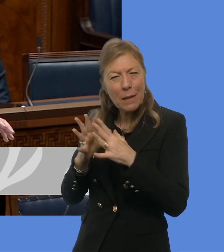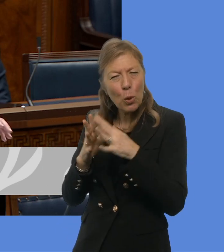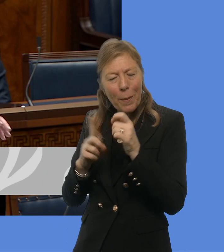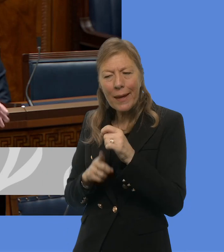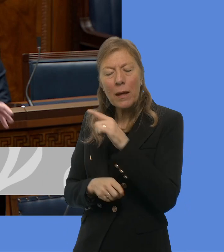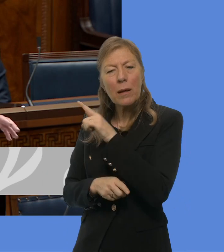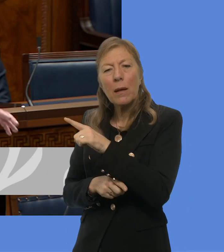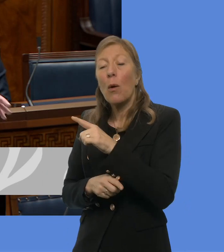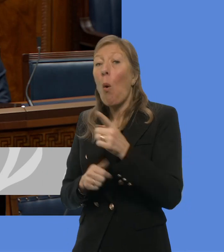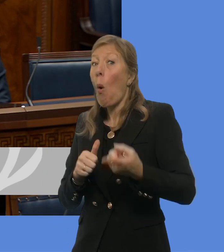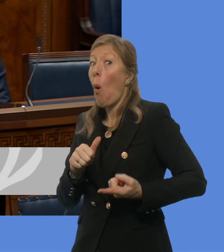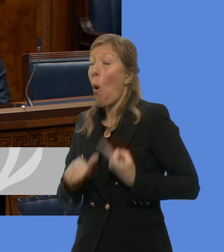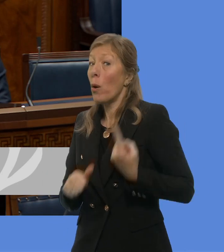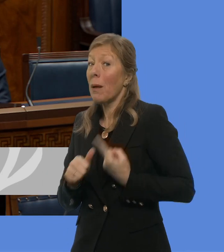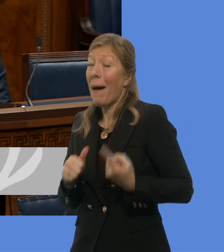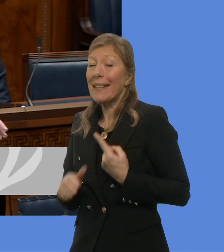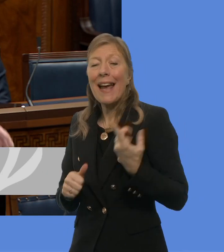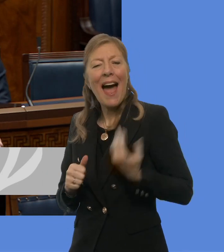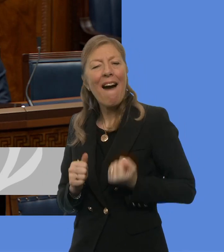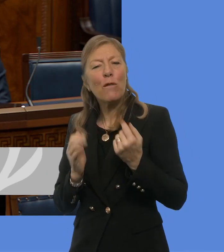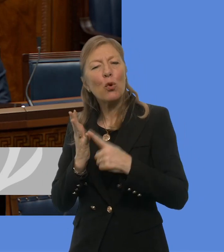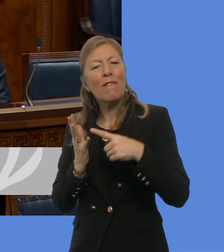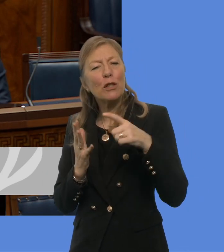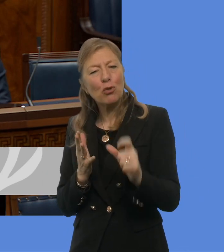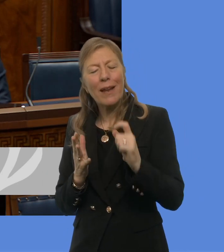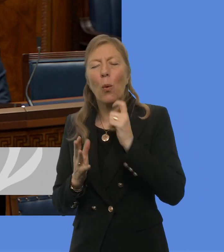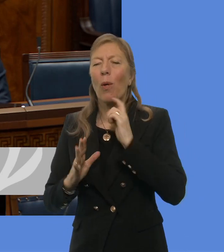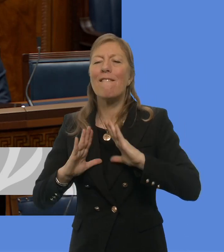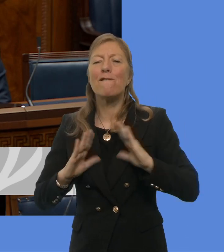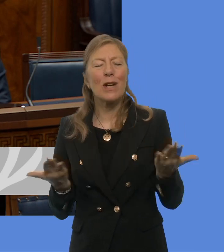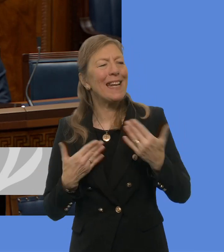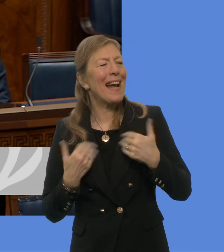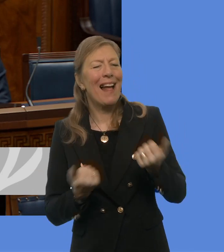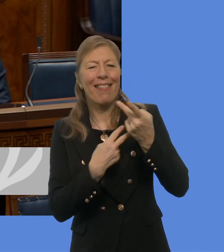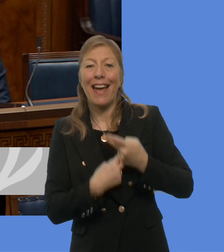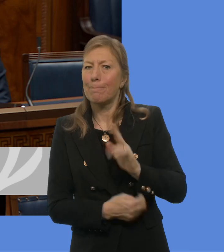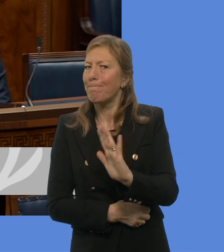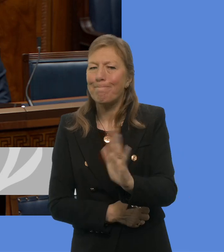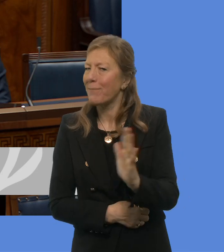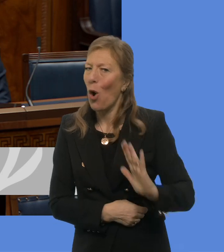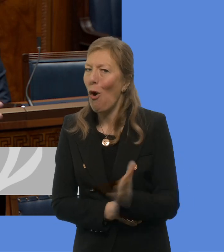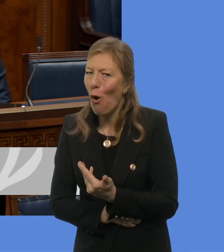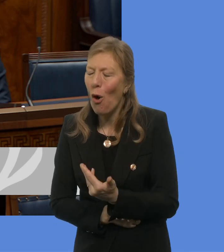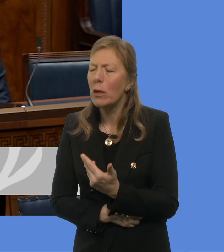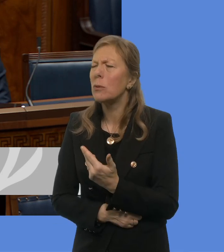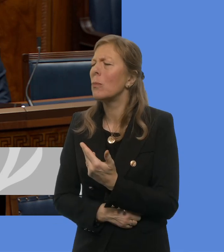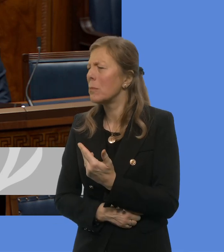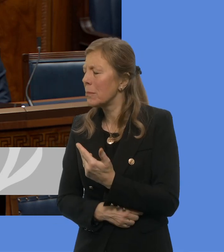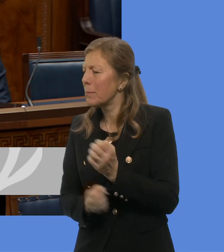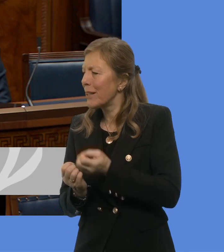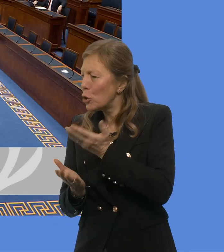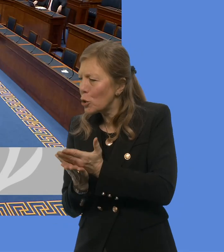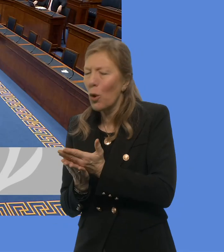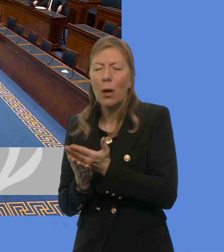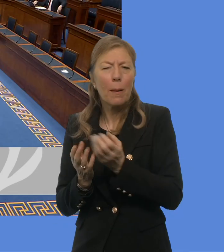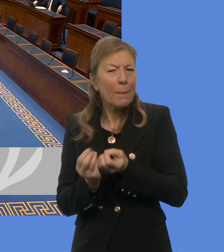as I say, not everybody automatically passports from universal credit to get this help. So we want to get the best of both worlds. William